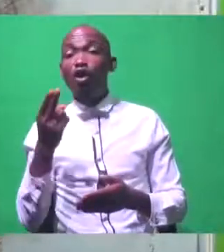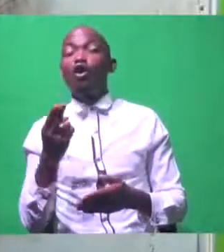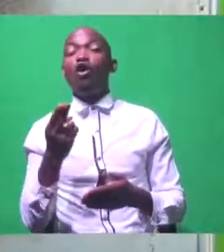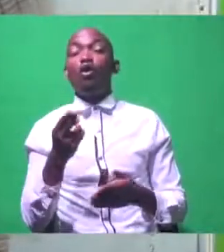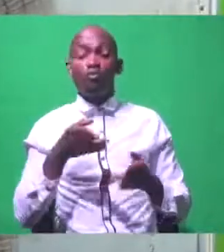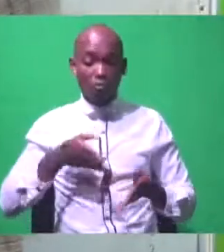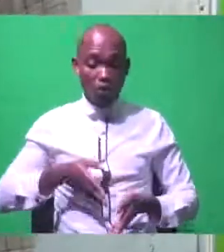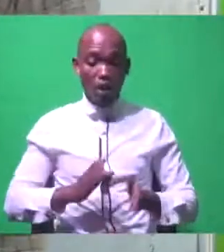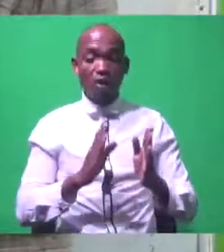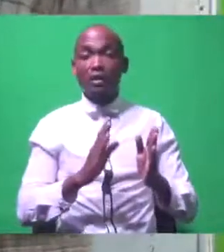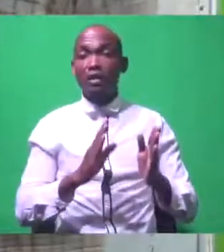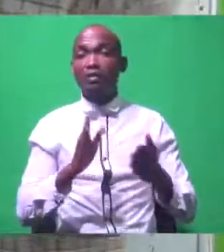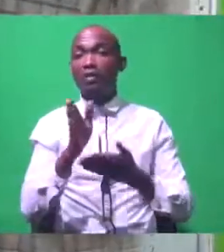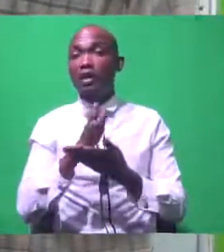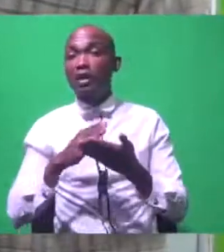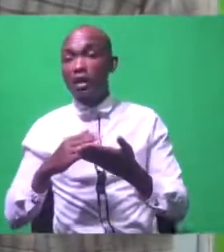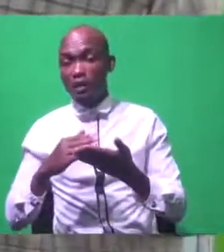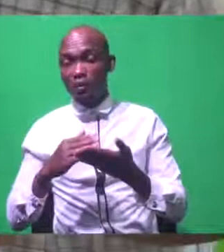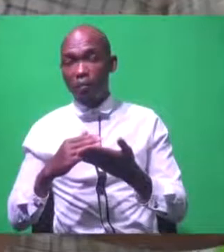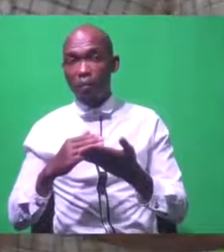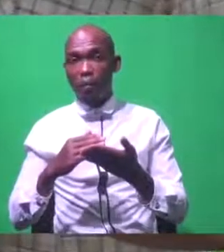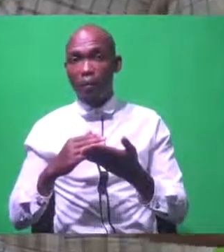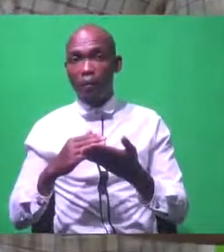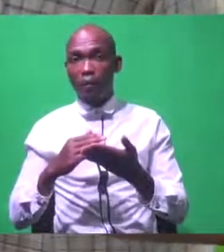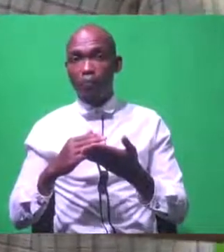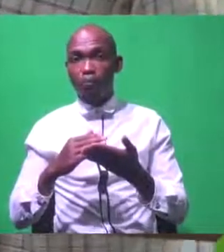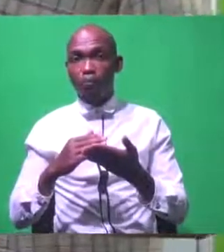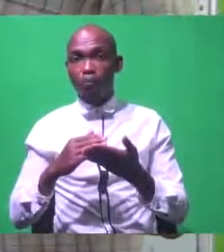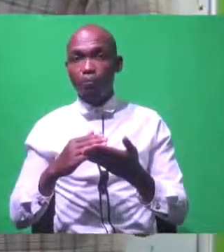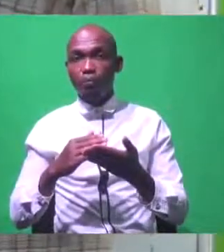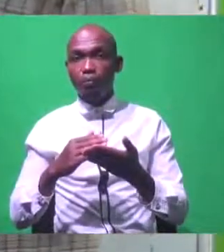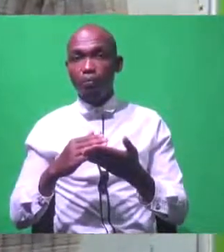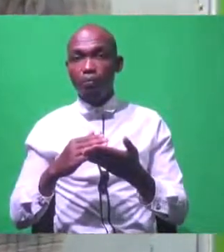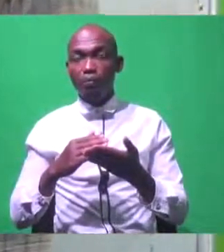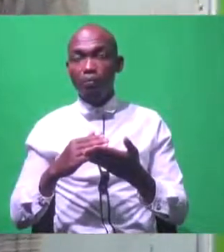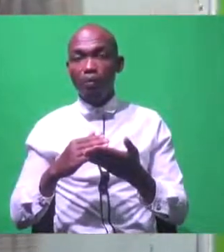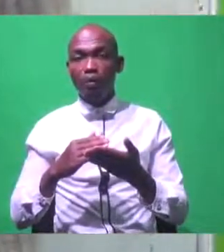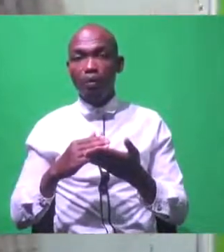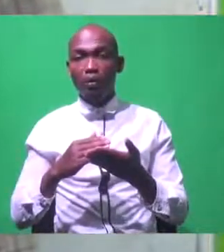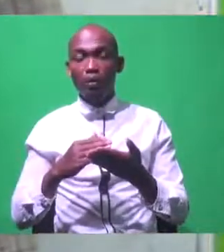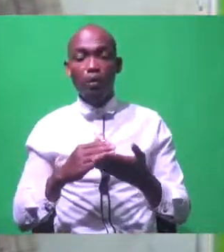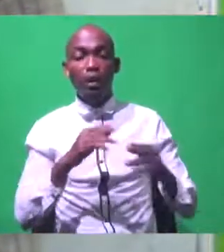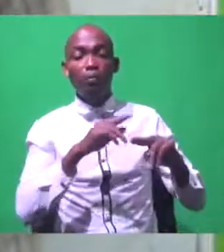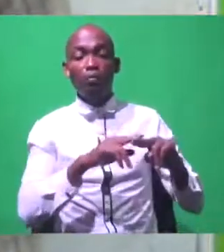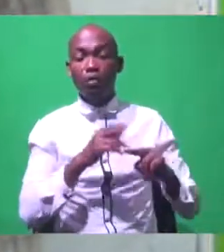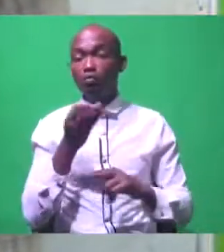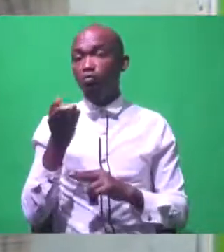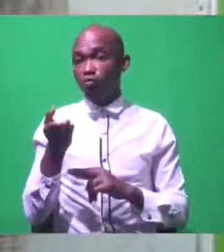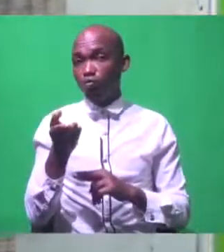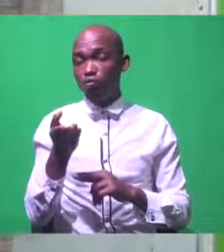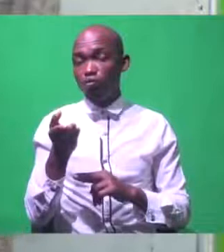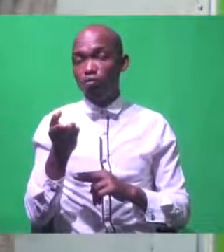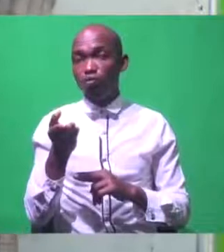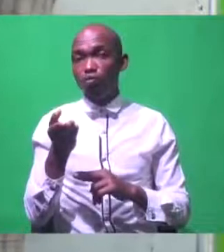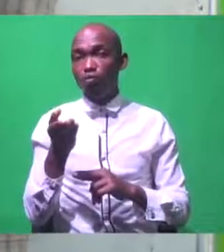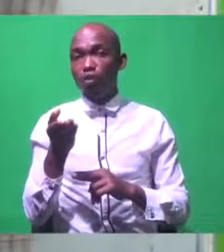areas. In the areas where labor reserves were put, in the areas where